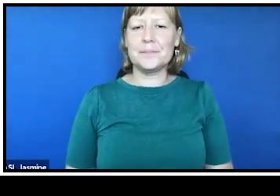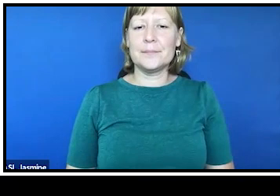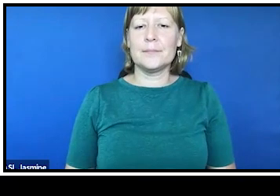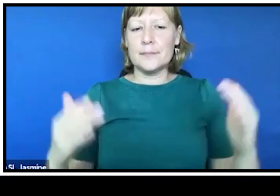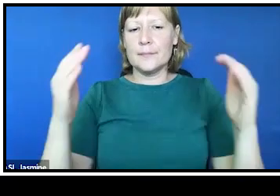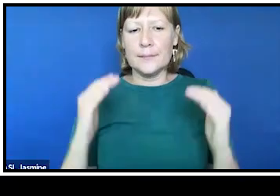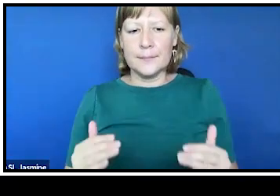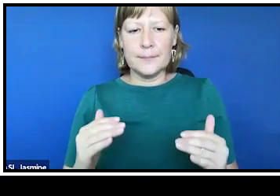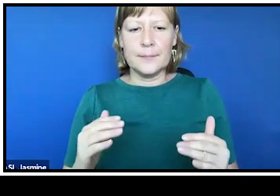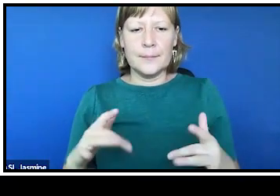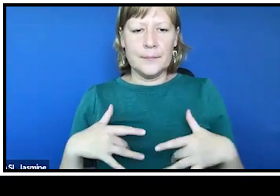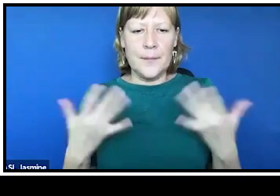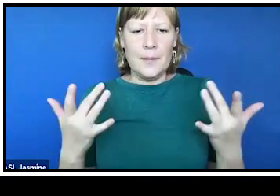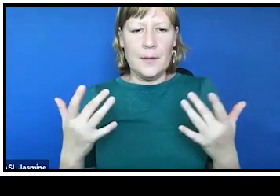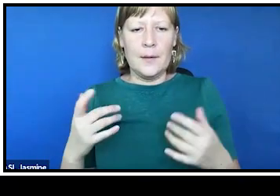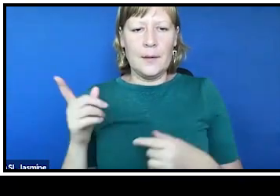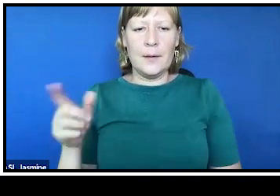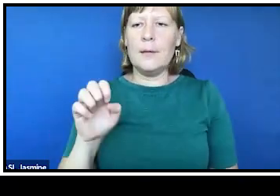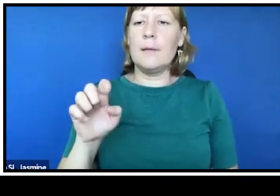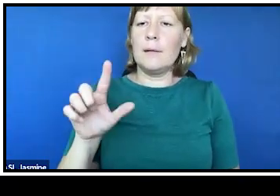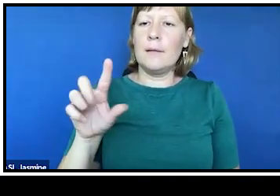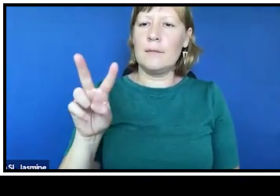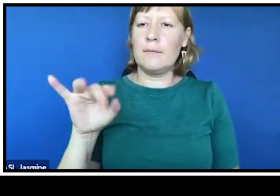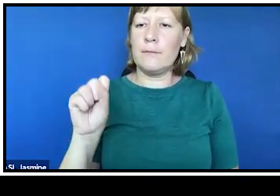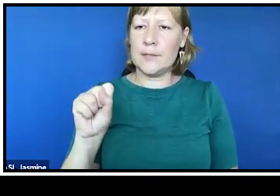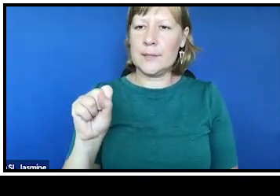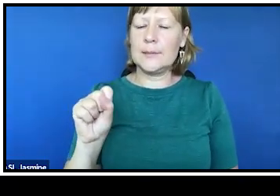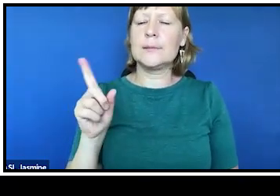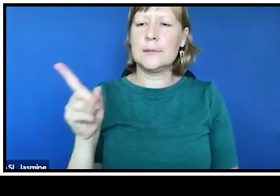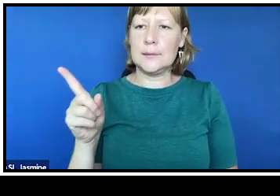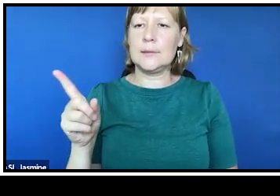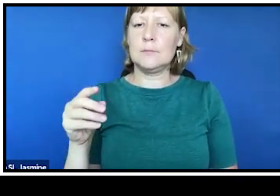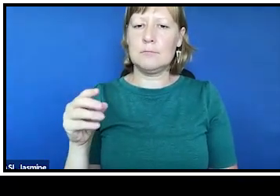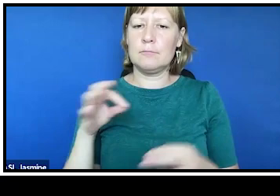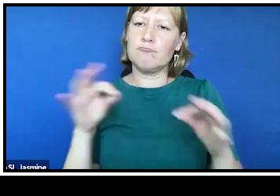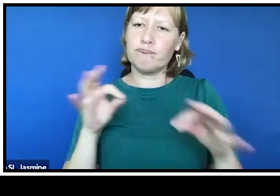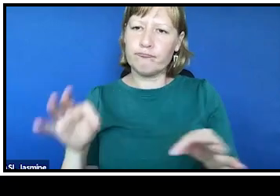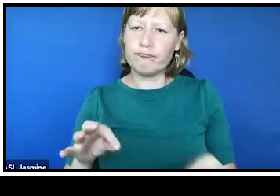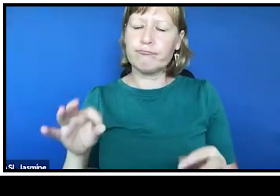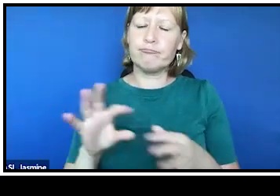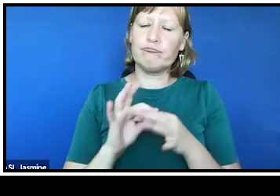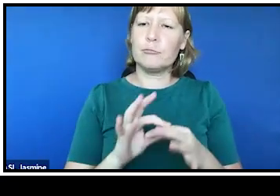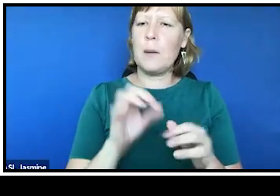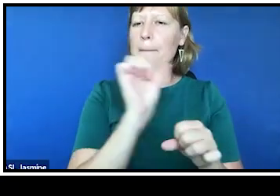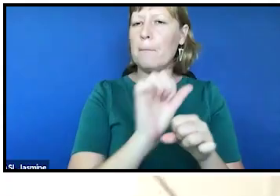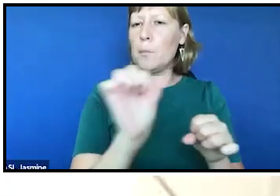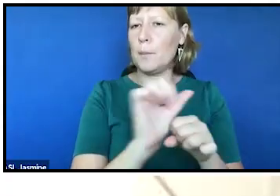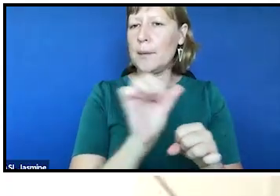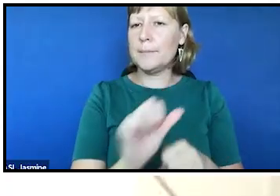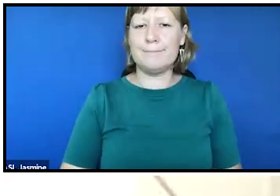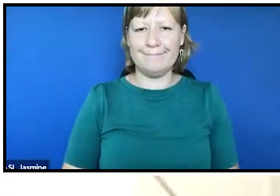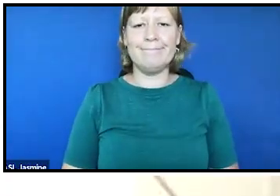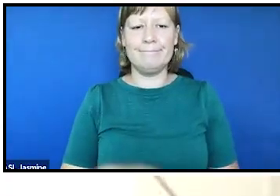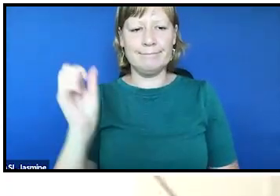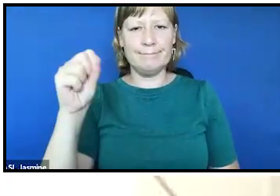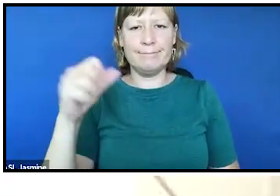our next update will be from Elvis. He's going to provide an update on things related to employment. Yes, I would like